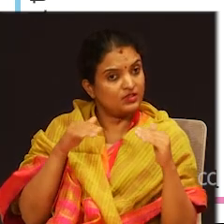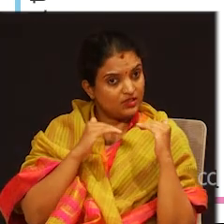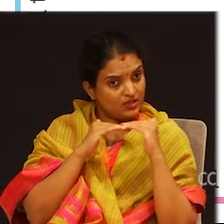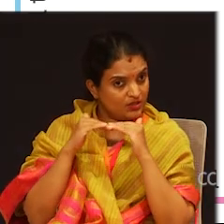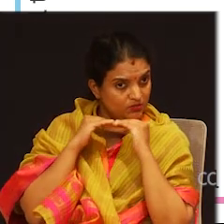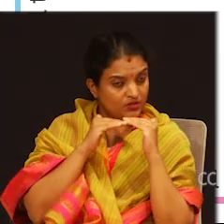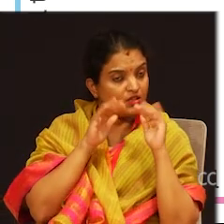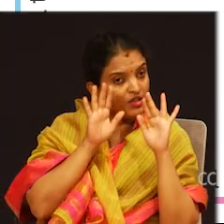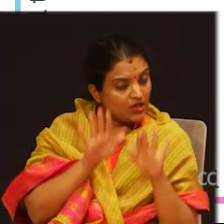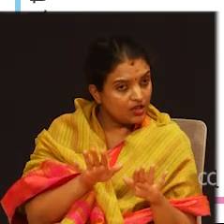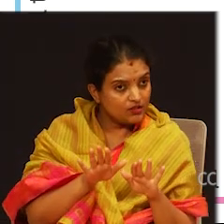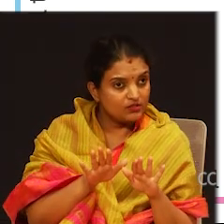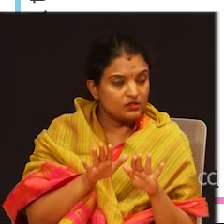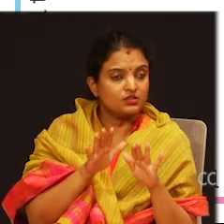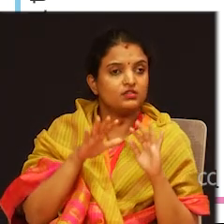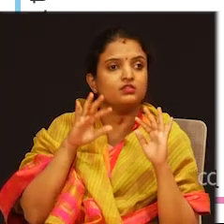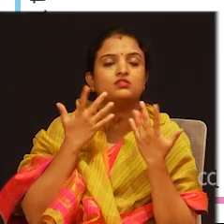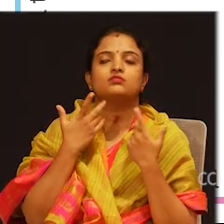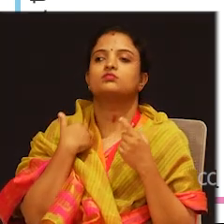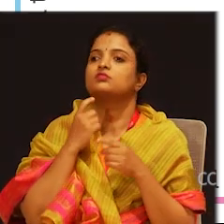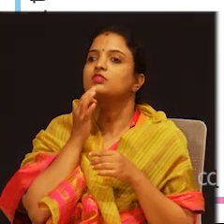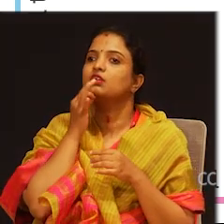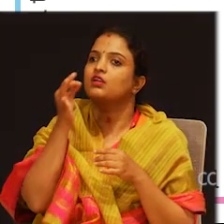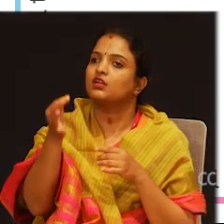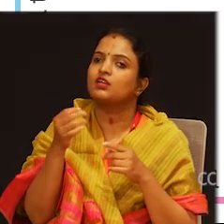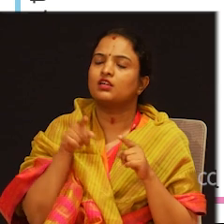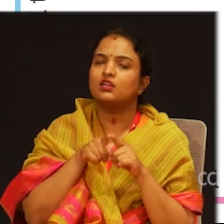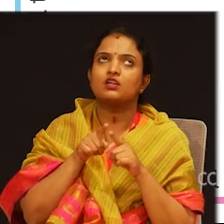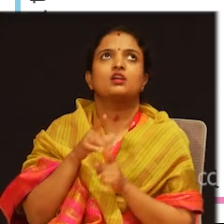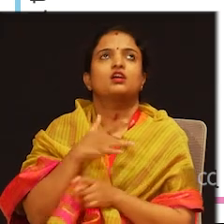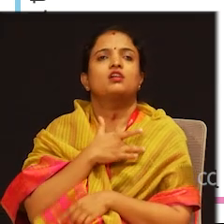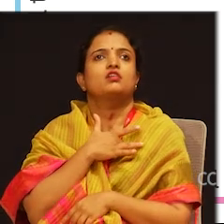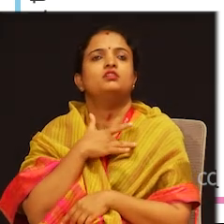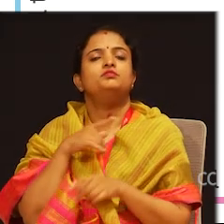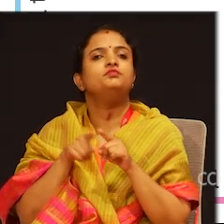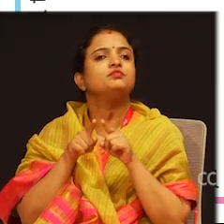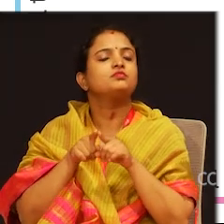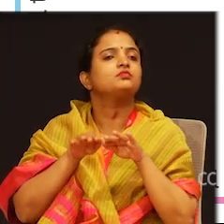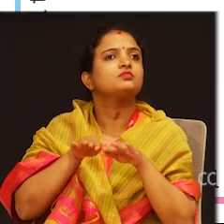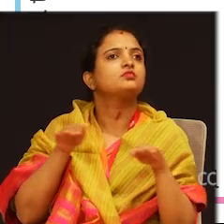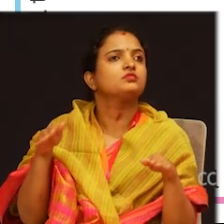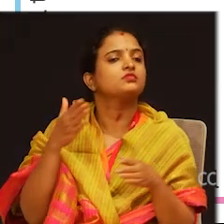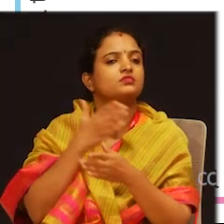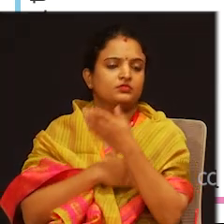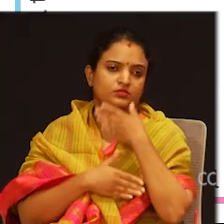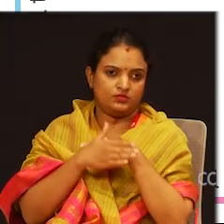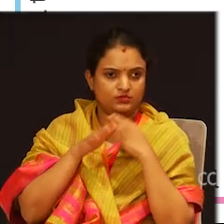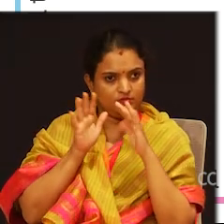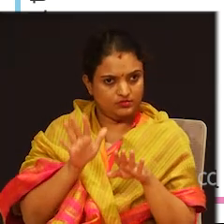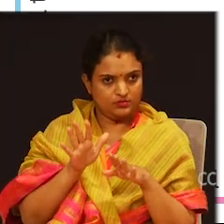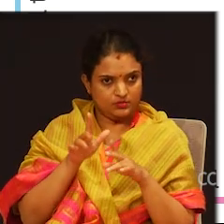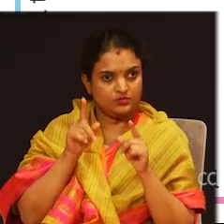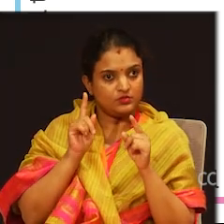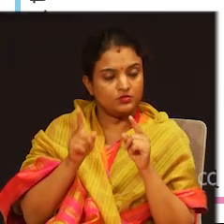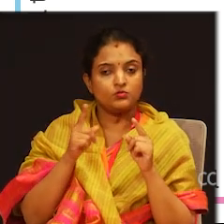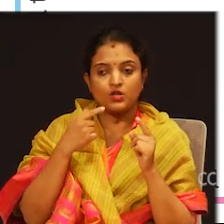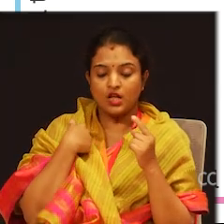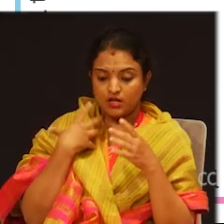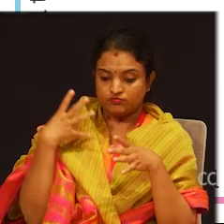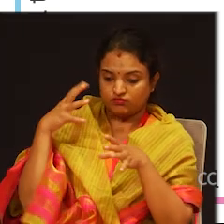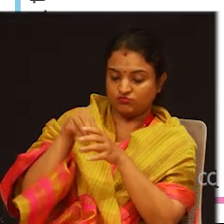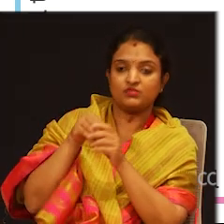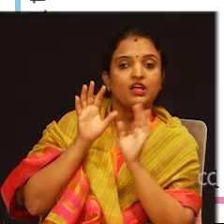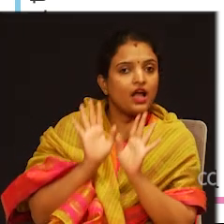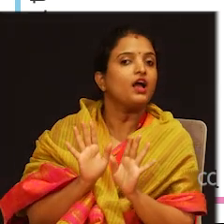equal? I ask this question because I feel we talk about children diversity, but we are diverse as well.